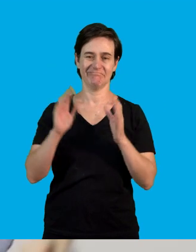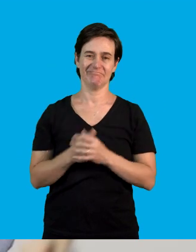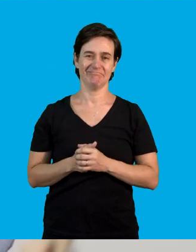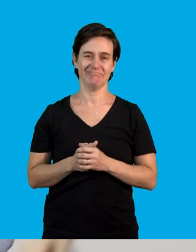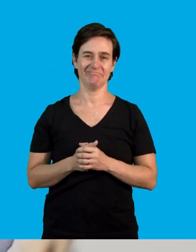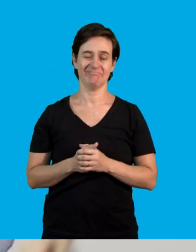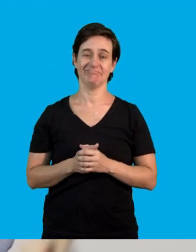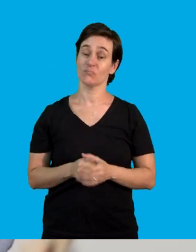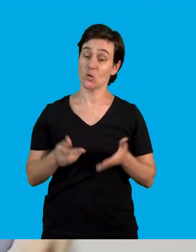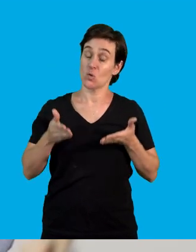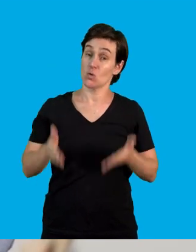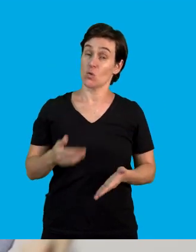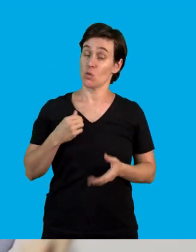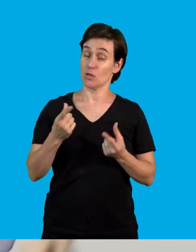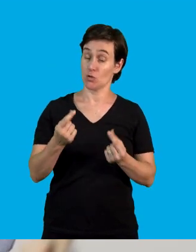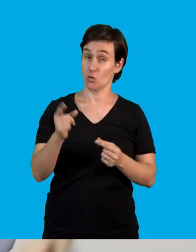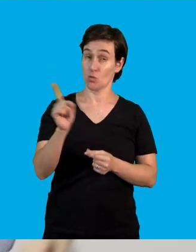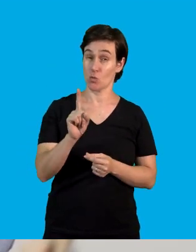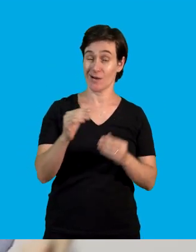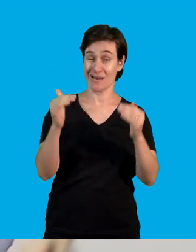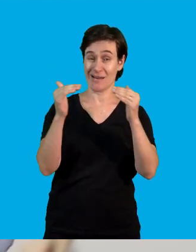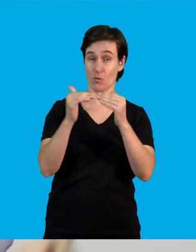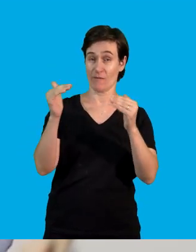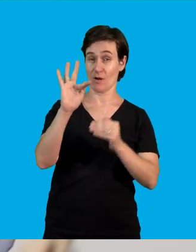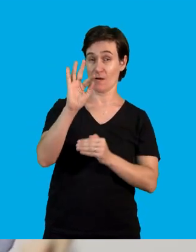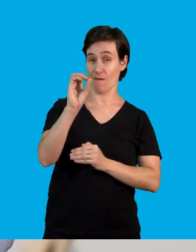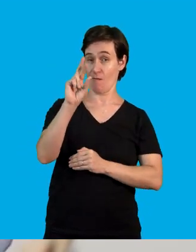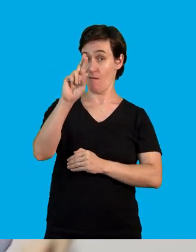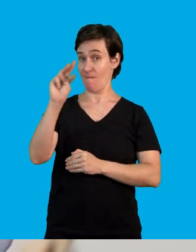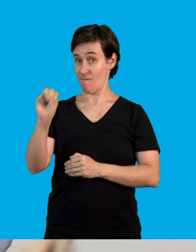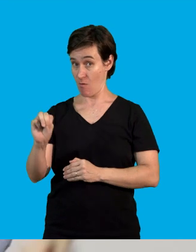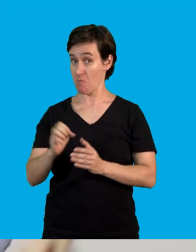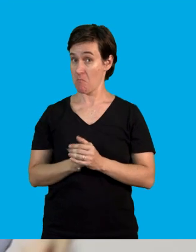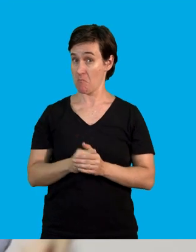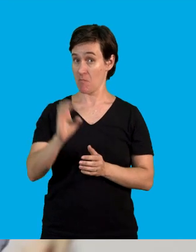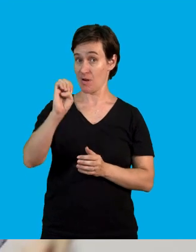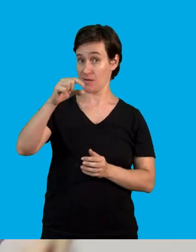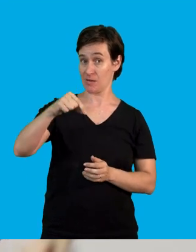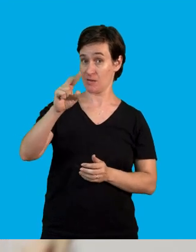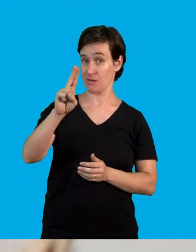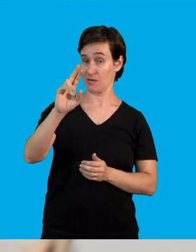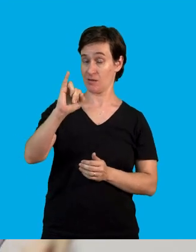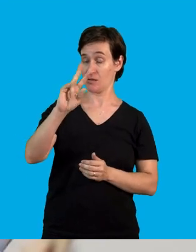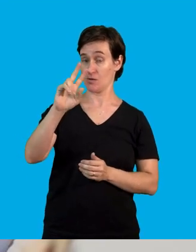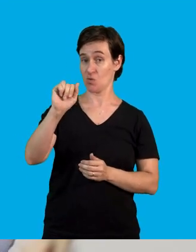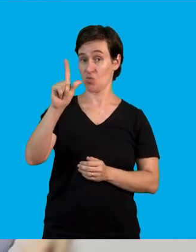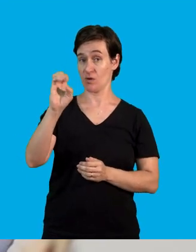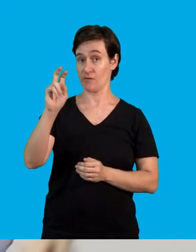Good day, learners. My name is Mr. Makengenene. Today we are going to do equivalent forms.